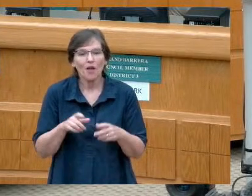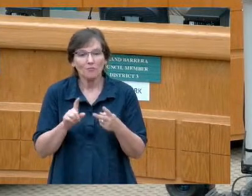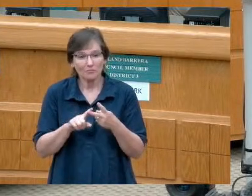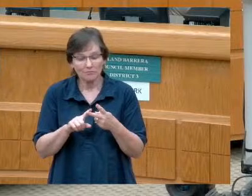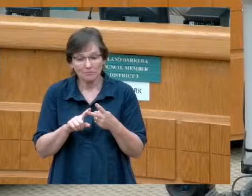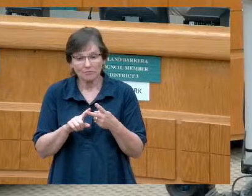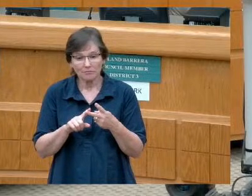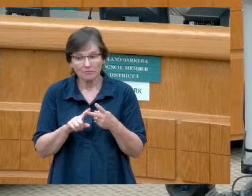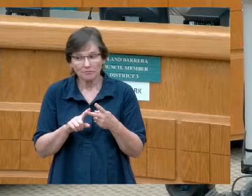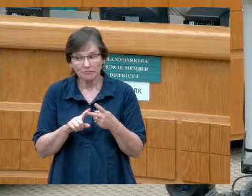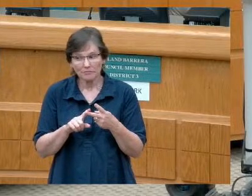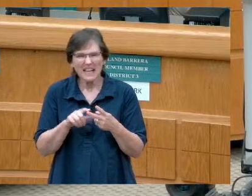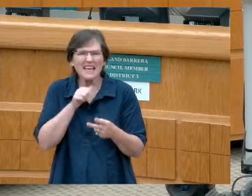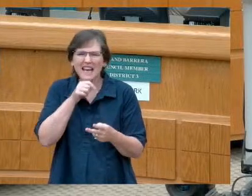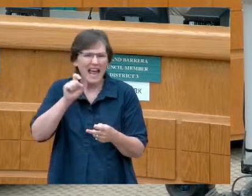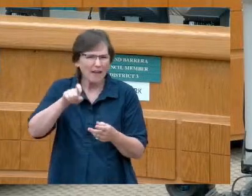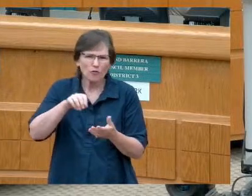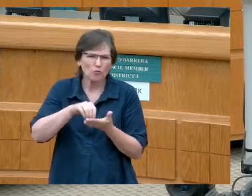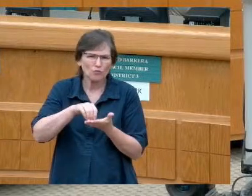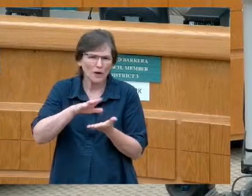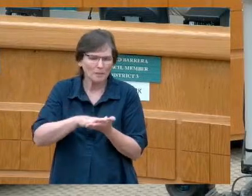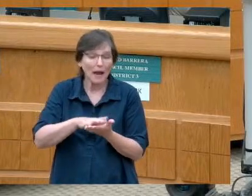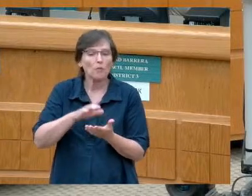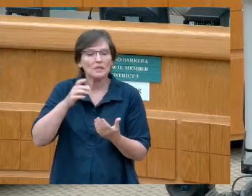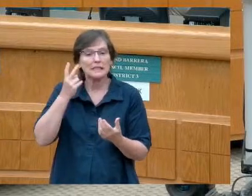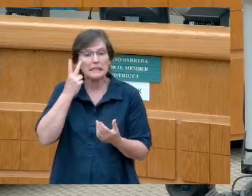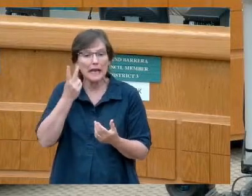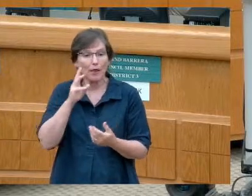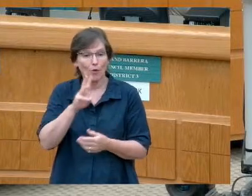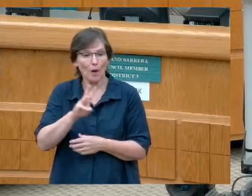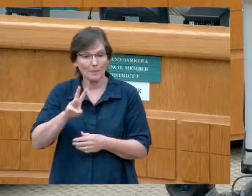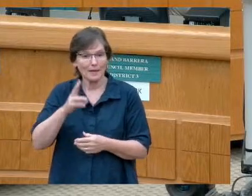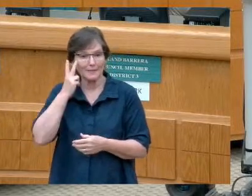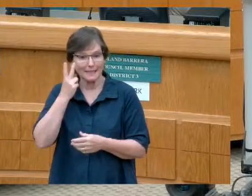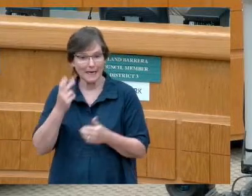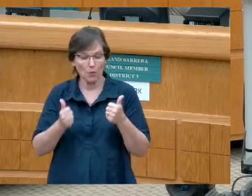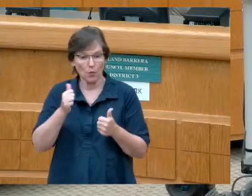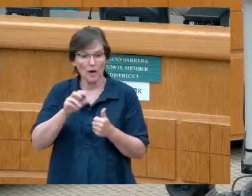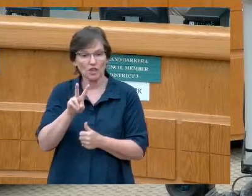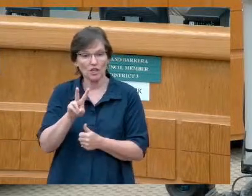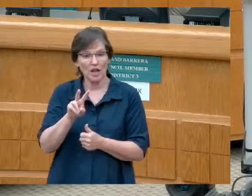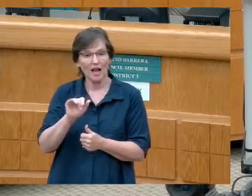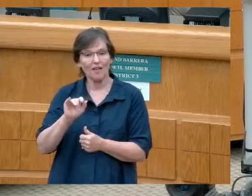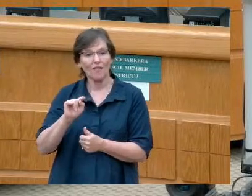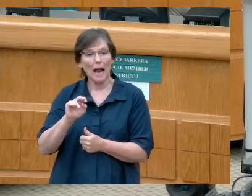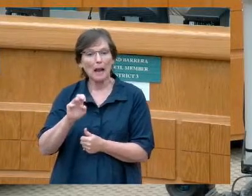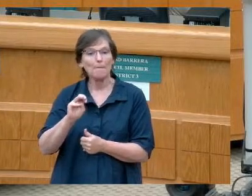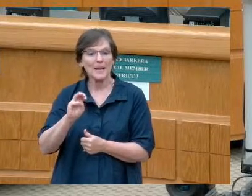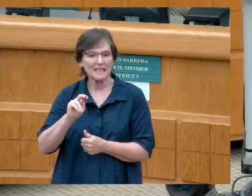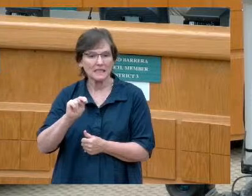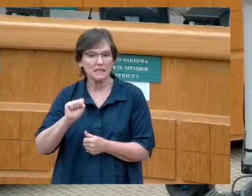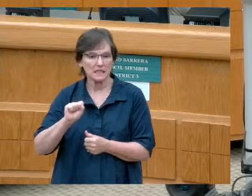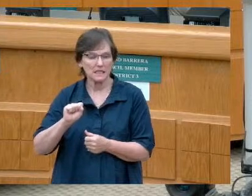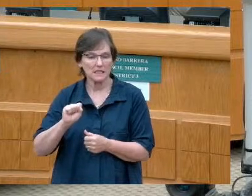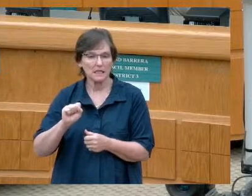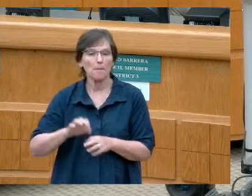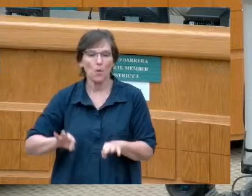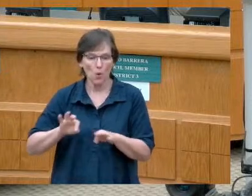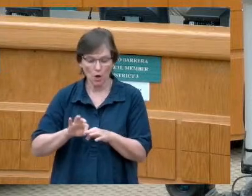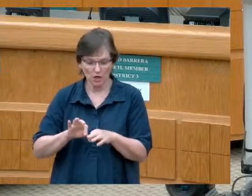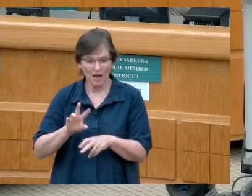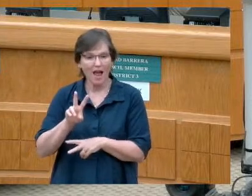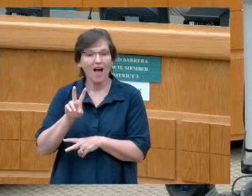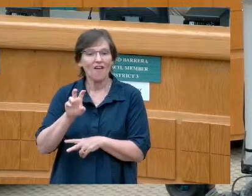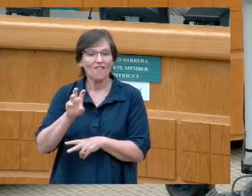vitamins, and you don't have to write these down because they're on our website. But the vitamins are vitamin C, 500 to 1,000